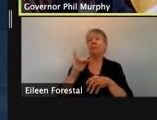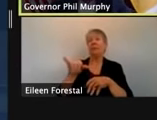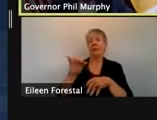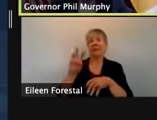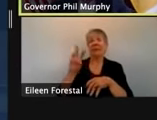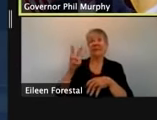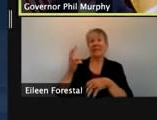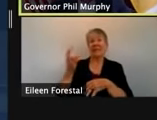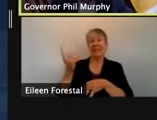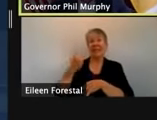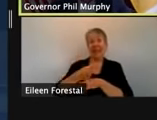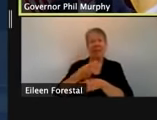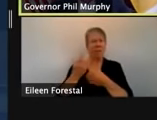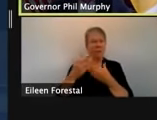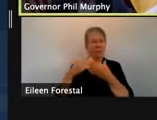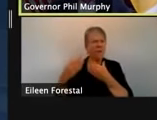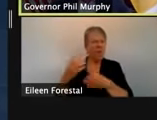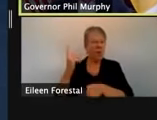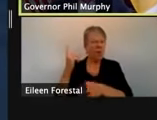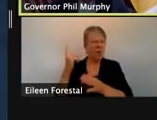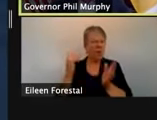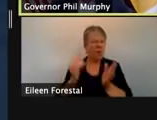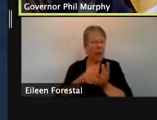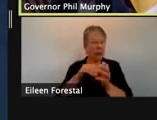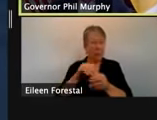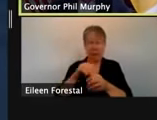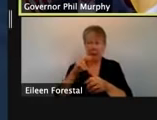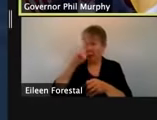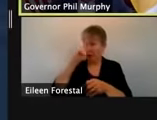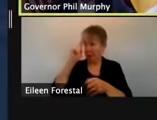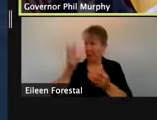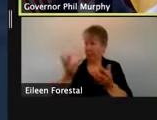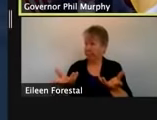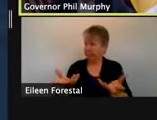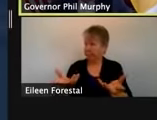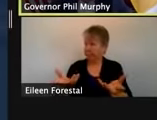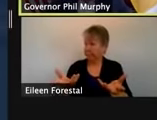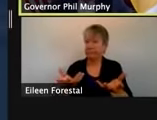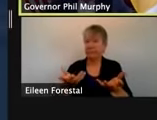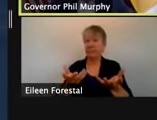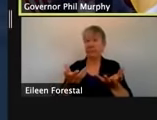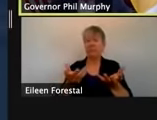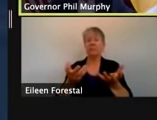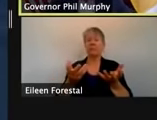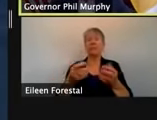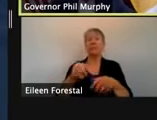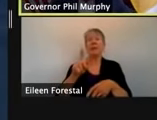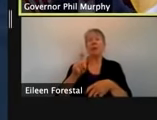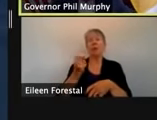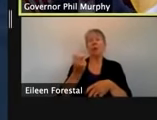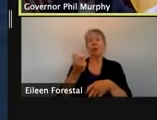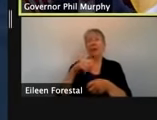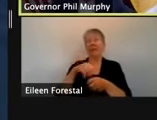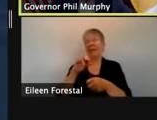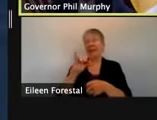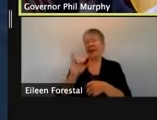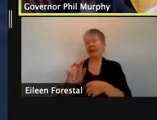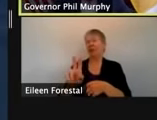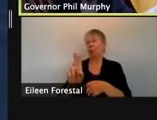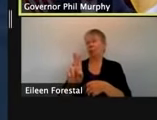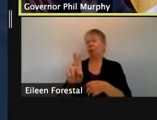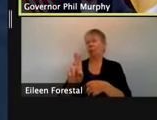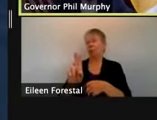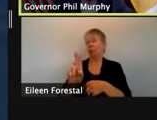folks in our hospitals. There were, of that group, 212 were in intensive care and 100 ventilators were in